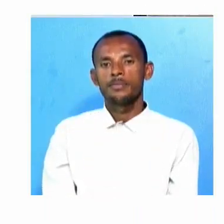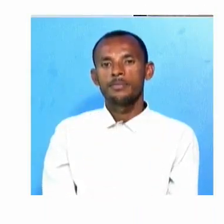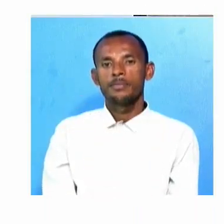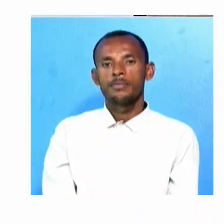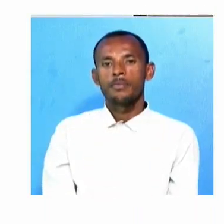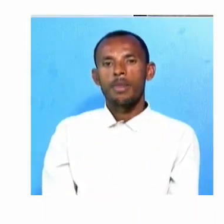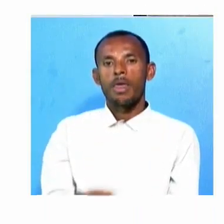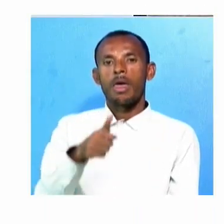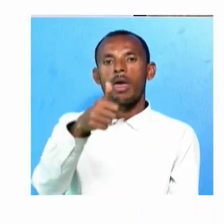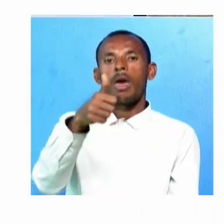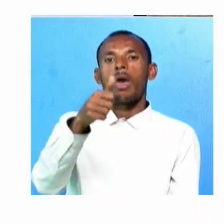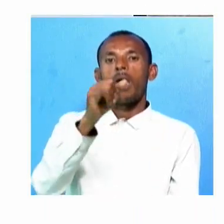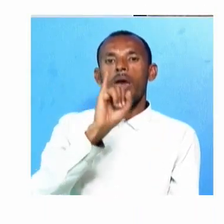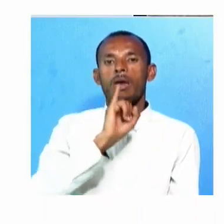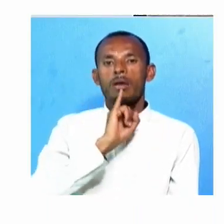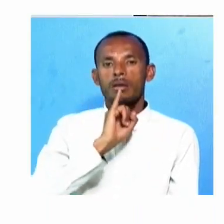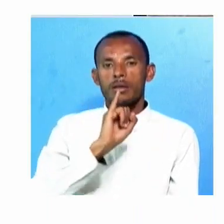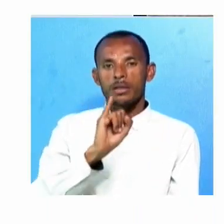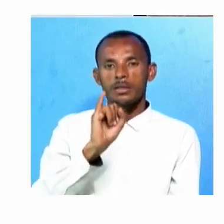A is said to be